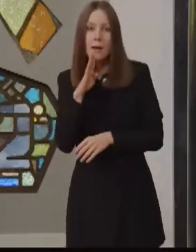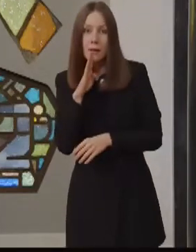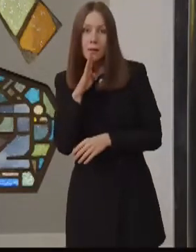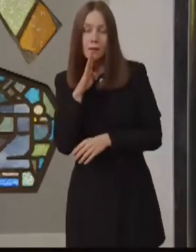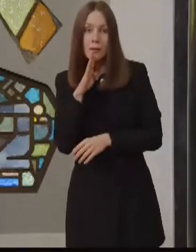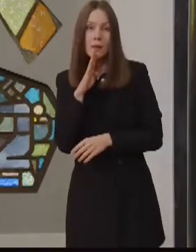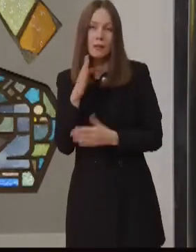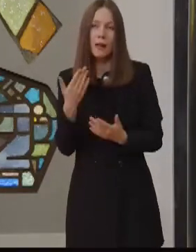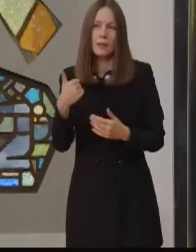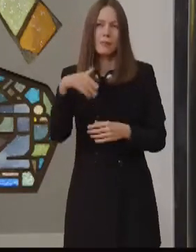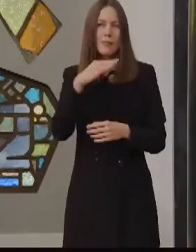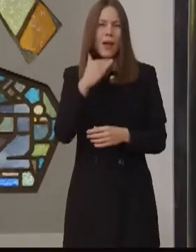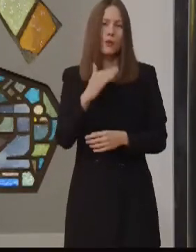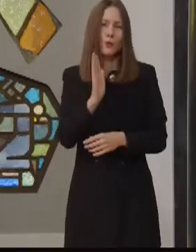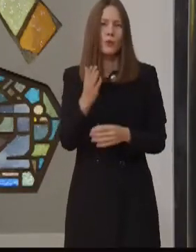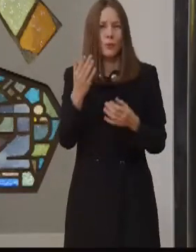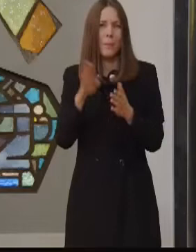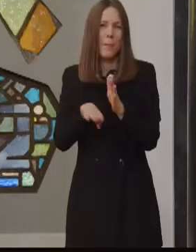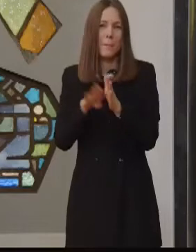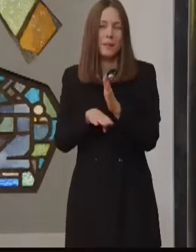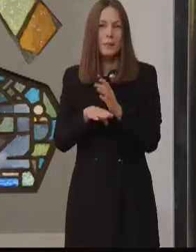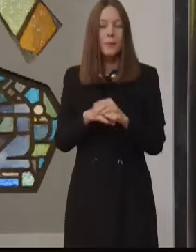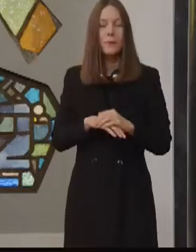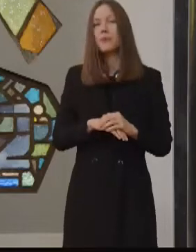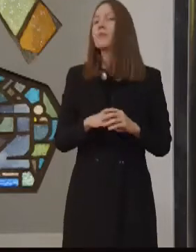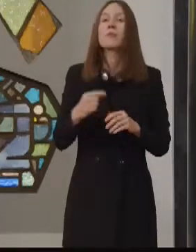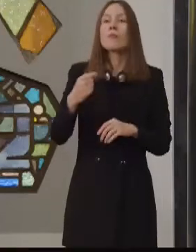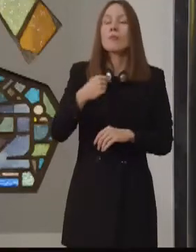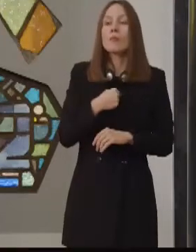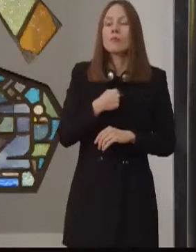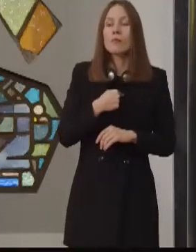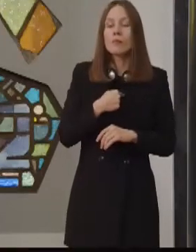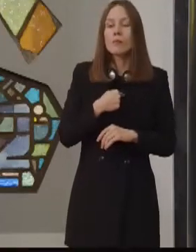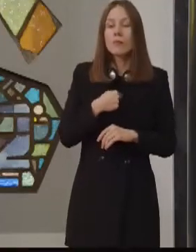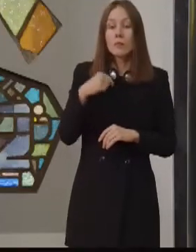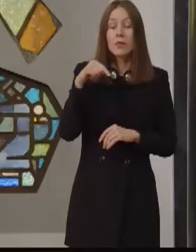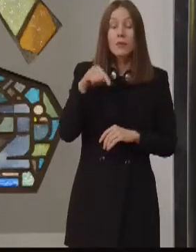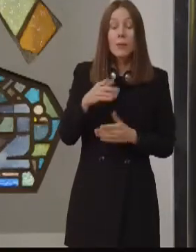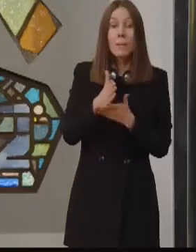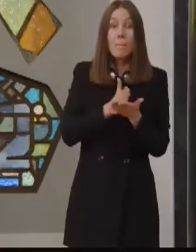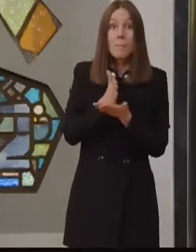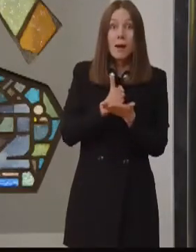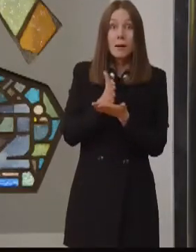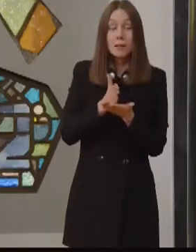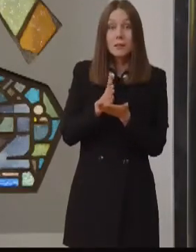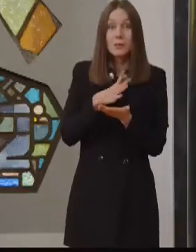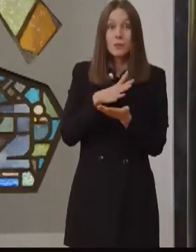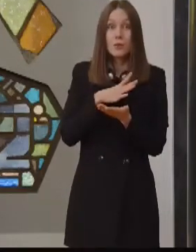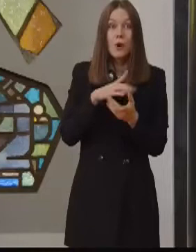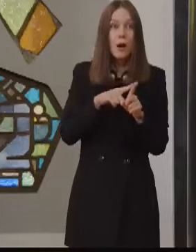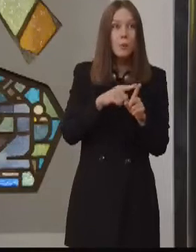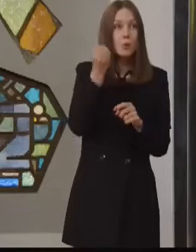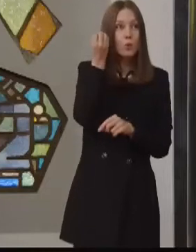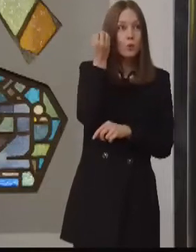well, I've learned that my daughter loves girls, to put it simply. So I had to go